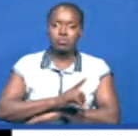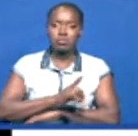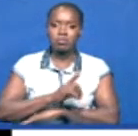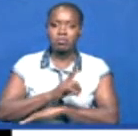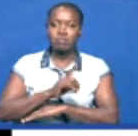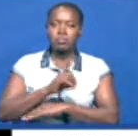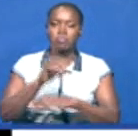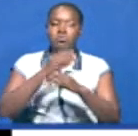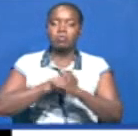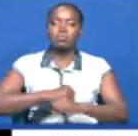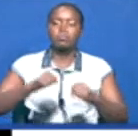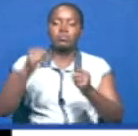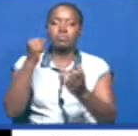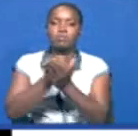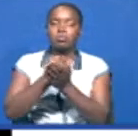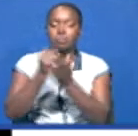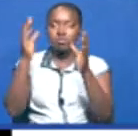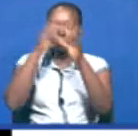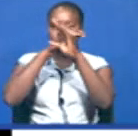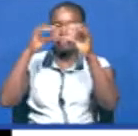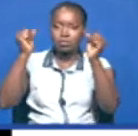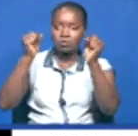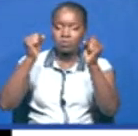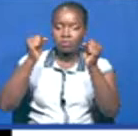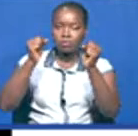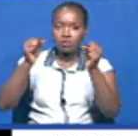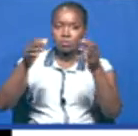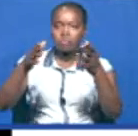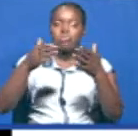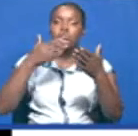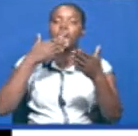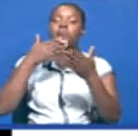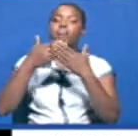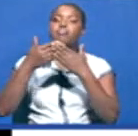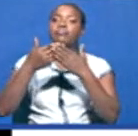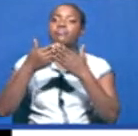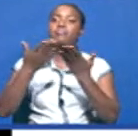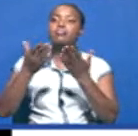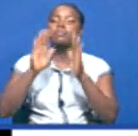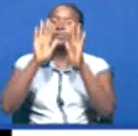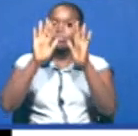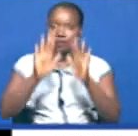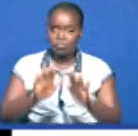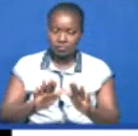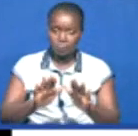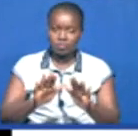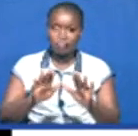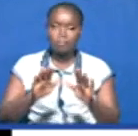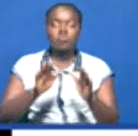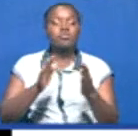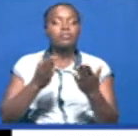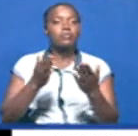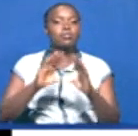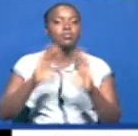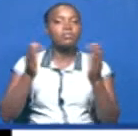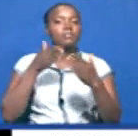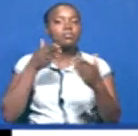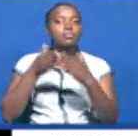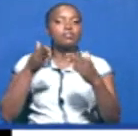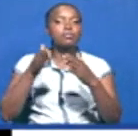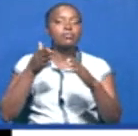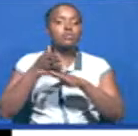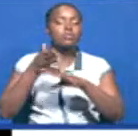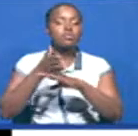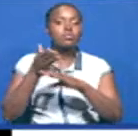of the President acknowledges the importance of the World Anti-Counterfeit Day to